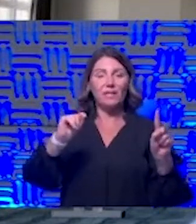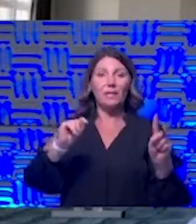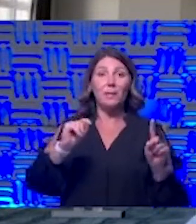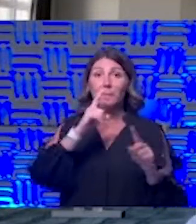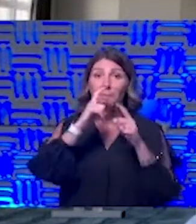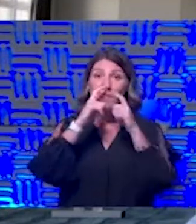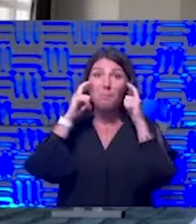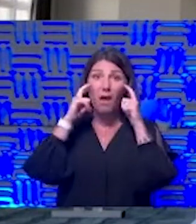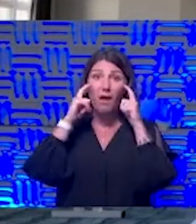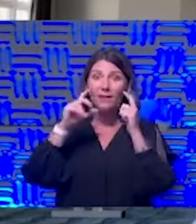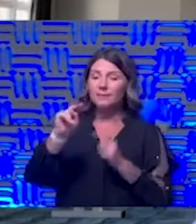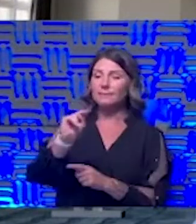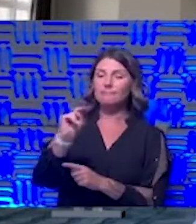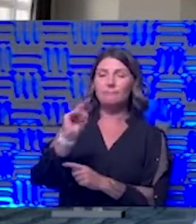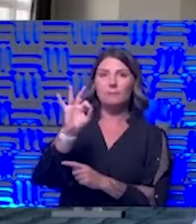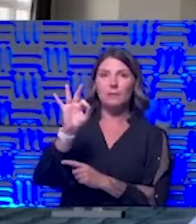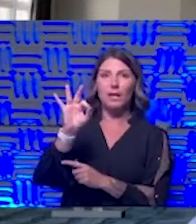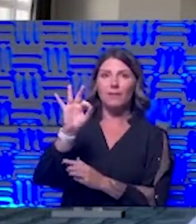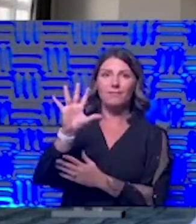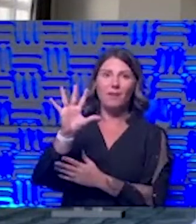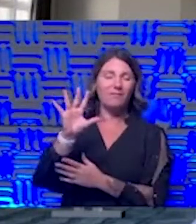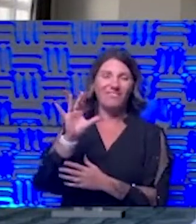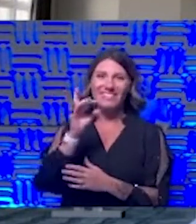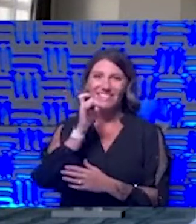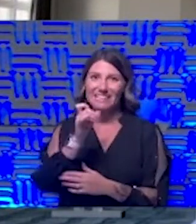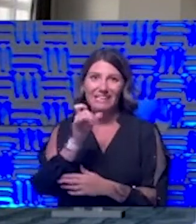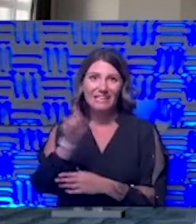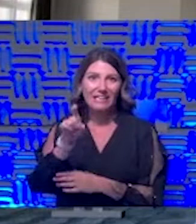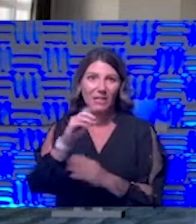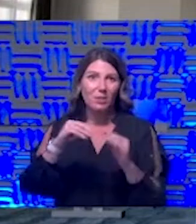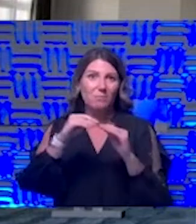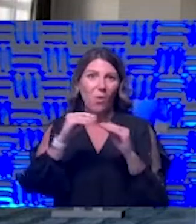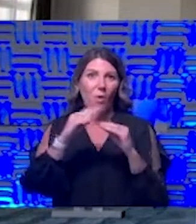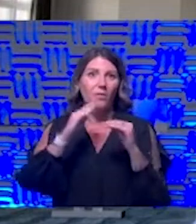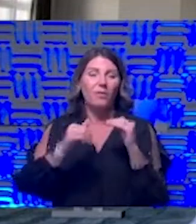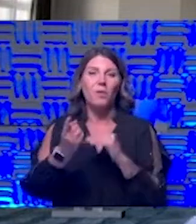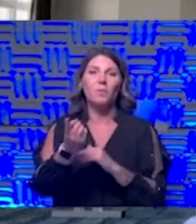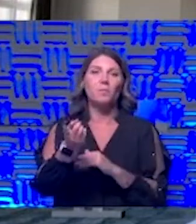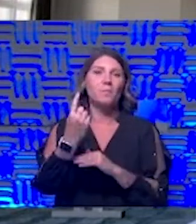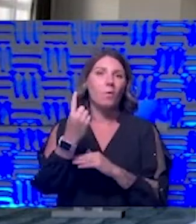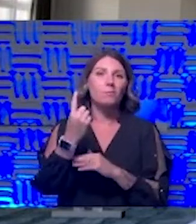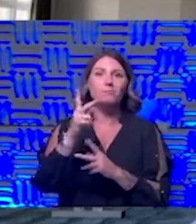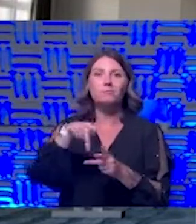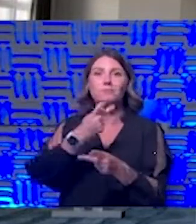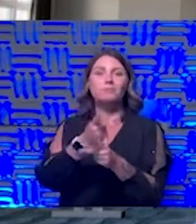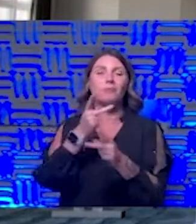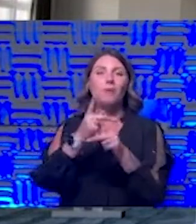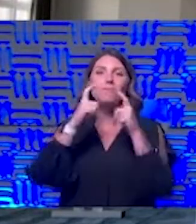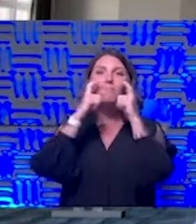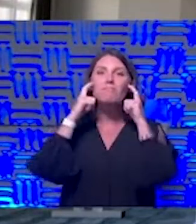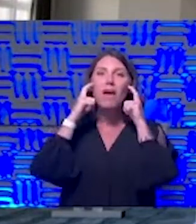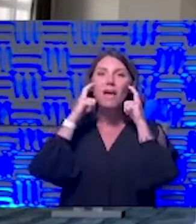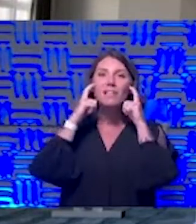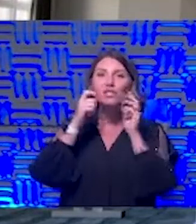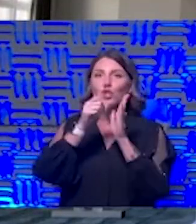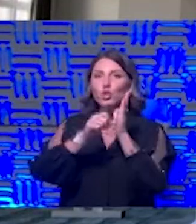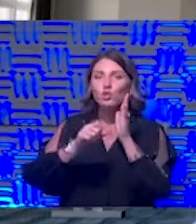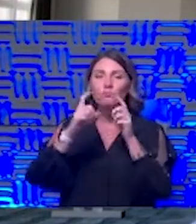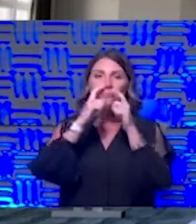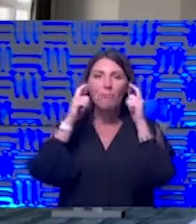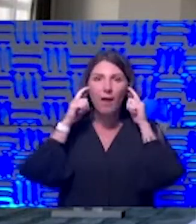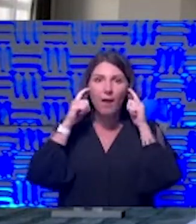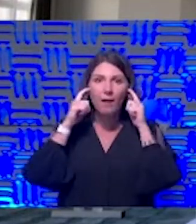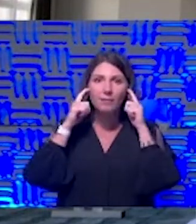really needing, not really any more protective than a surgical mask. And these instances, outside of healthcare, things like